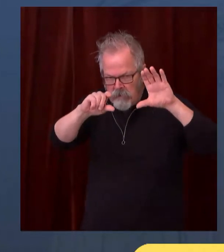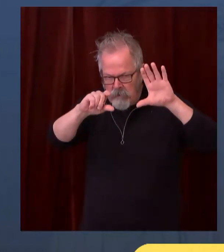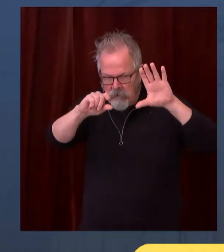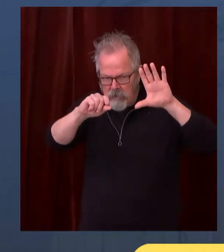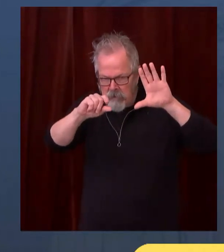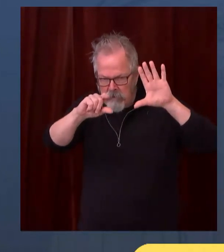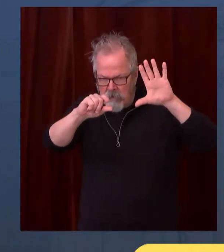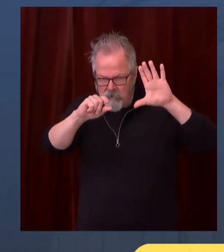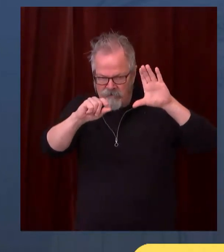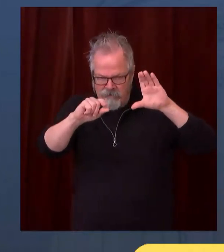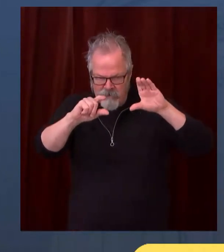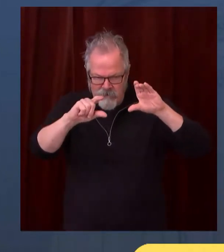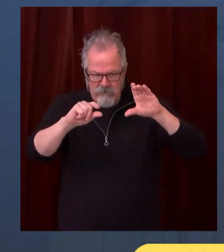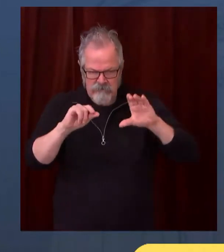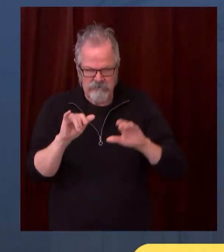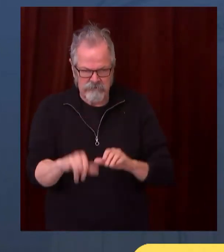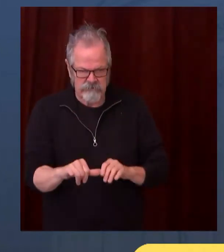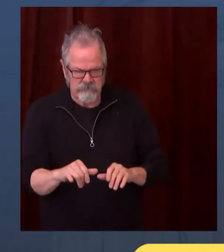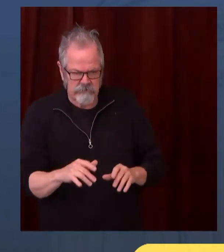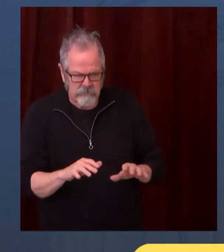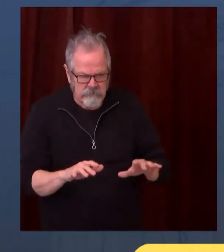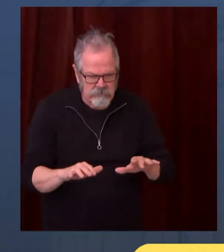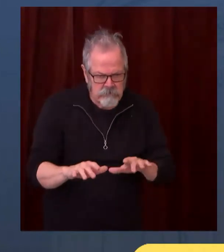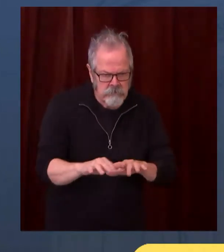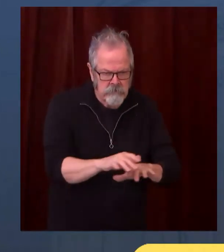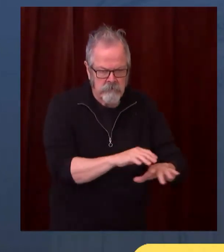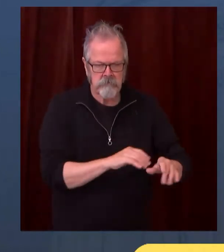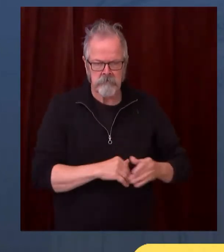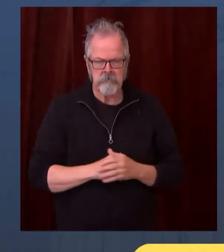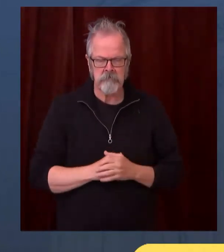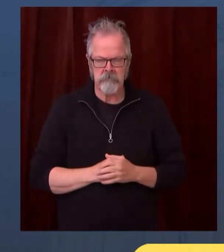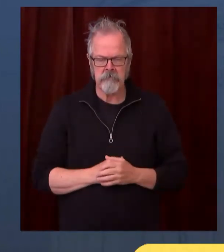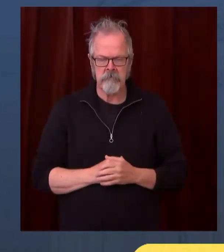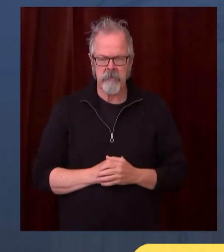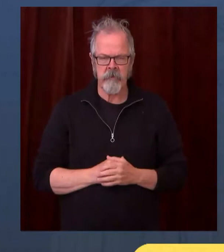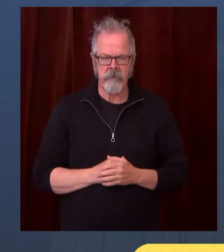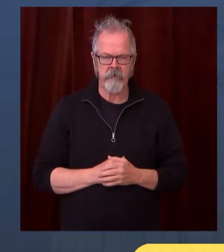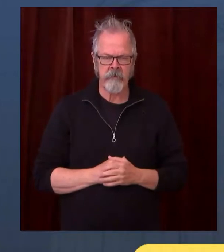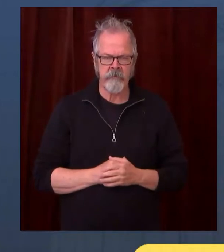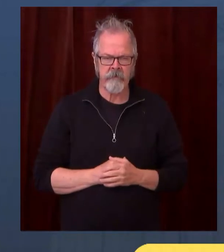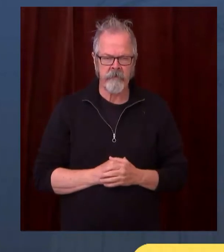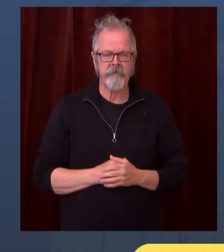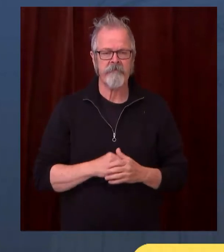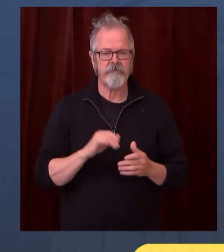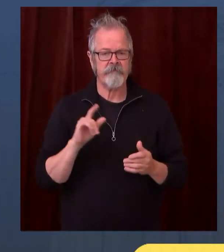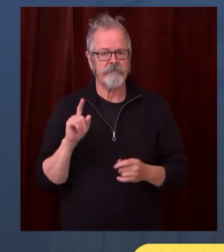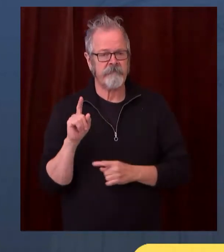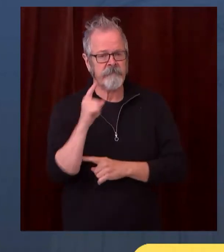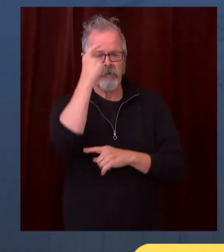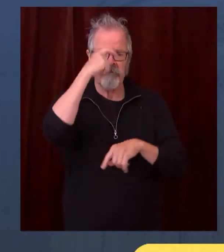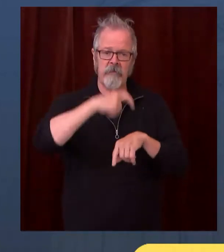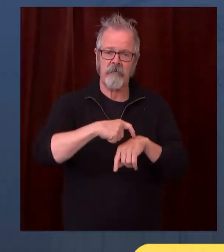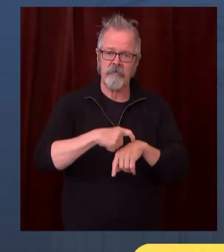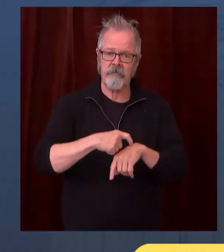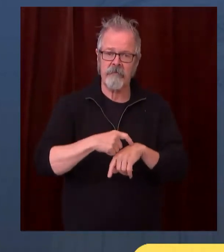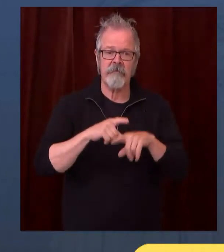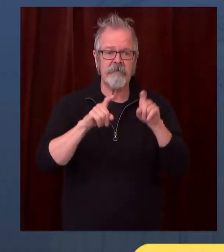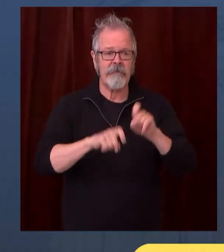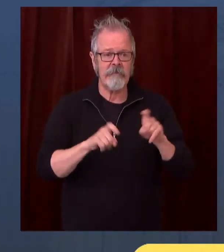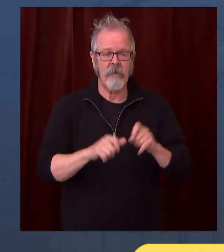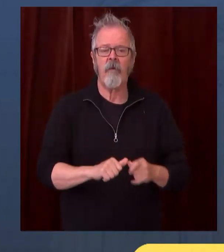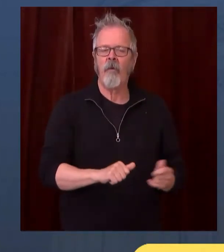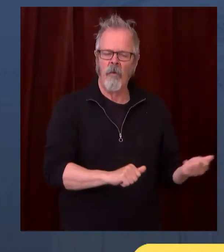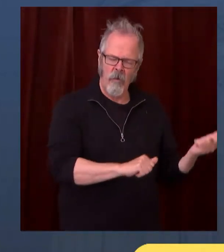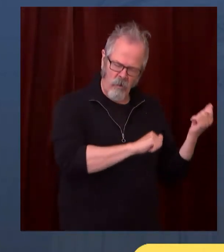think it would be what we did the first time, which is test everybody. I think we'd be looking at testing a portion of people, and we do think there's value